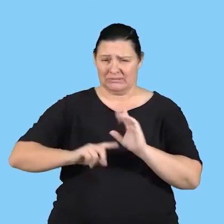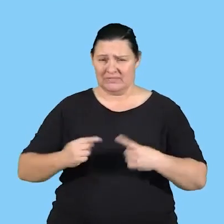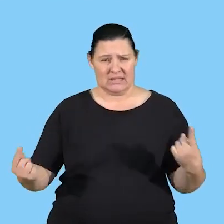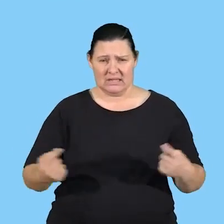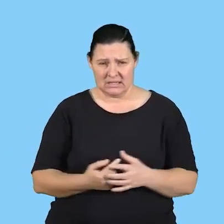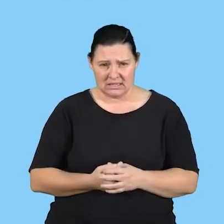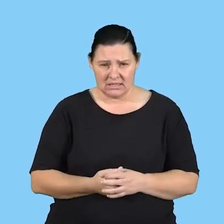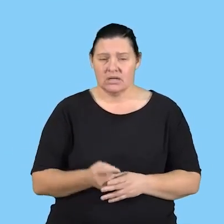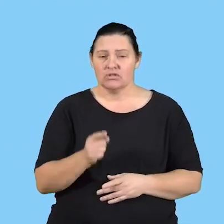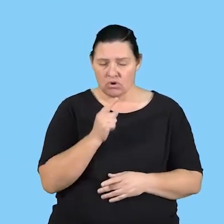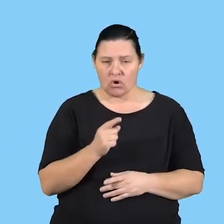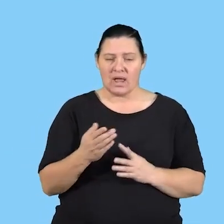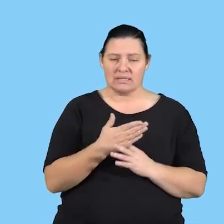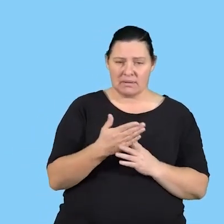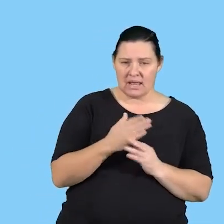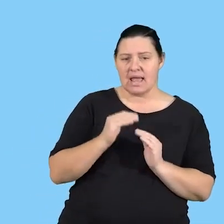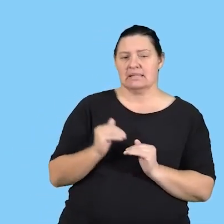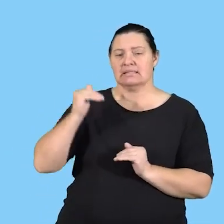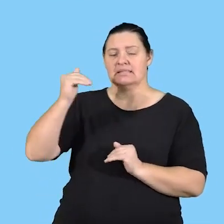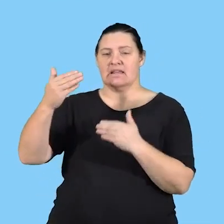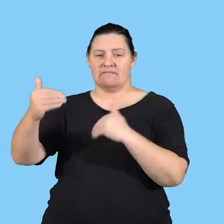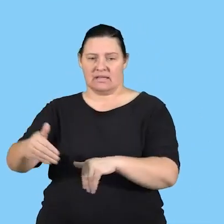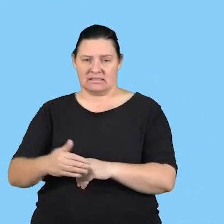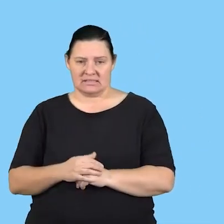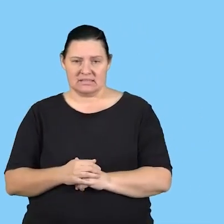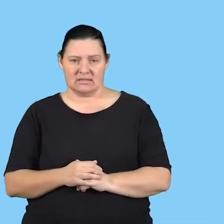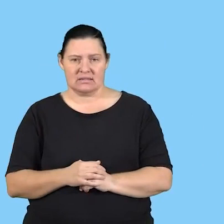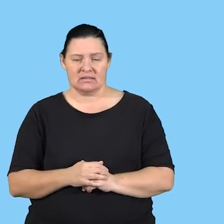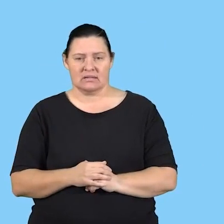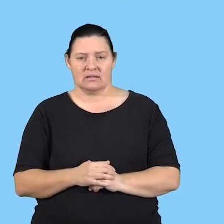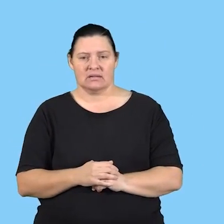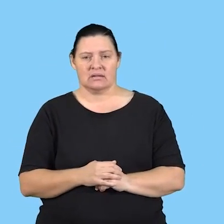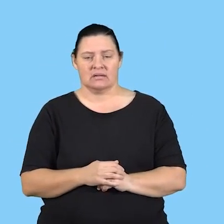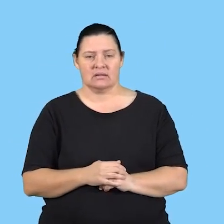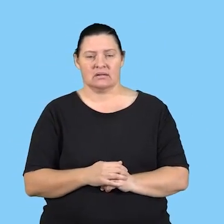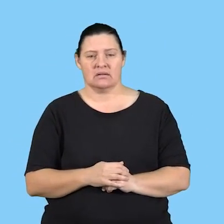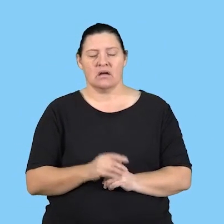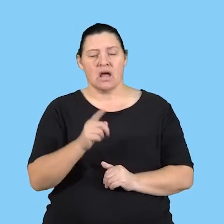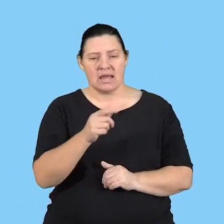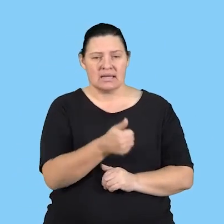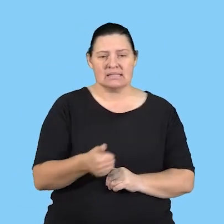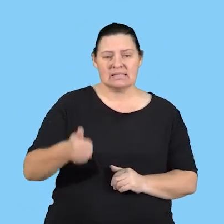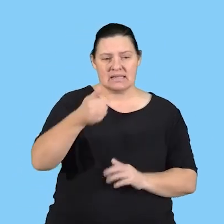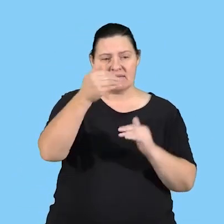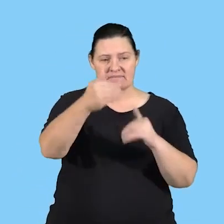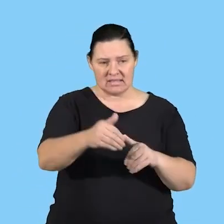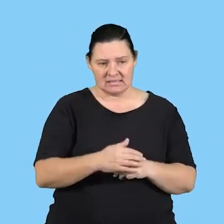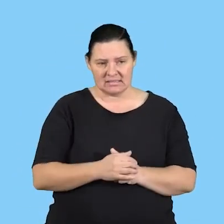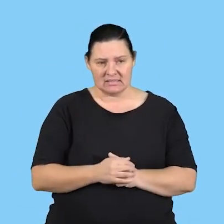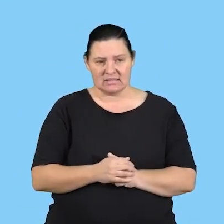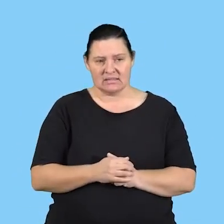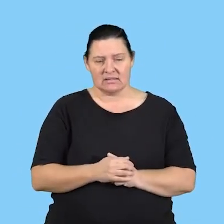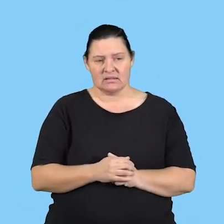between intermediate phase and senior phase is just that in the senior phase we